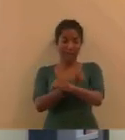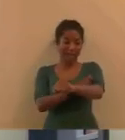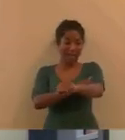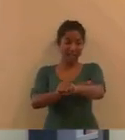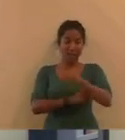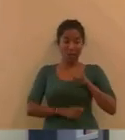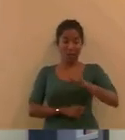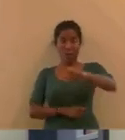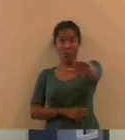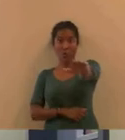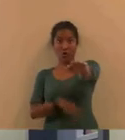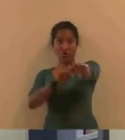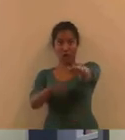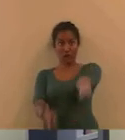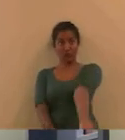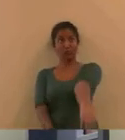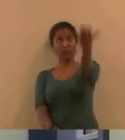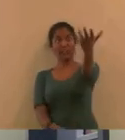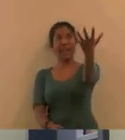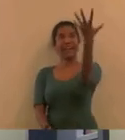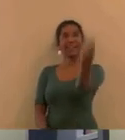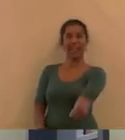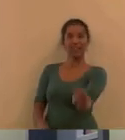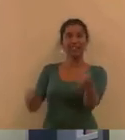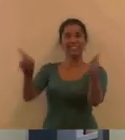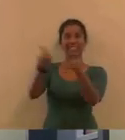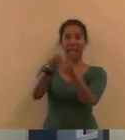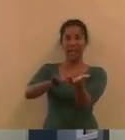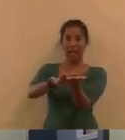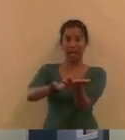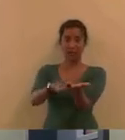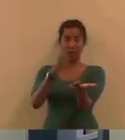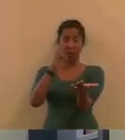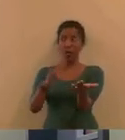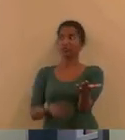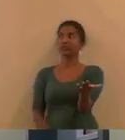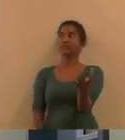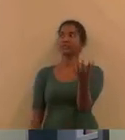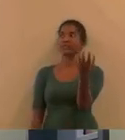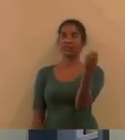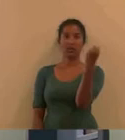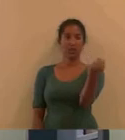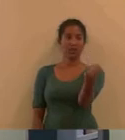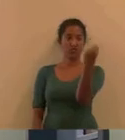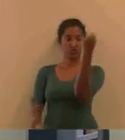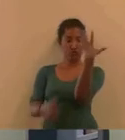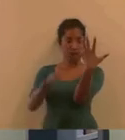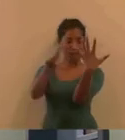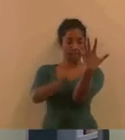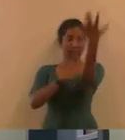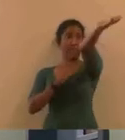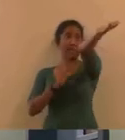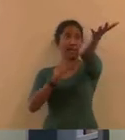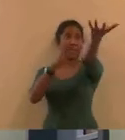up, and then catch it again in the same hand. So what's the demonstration? So I drop, catch,